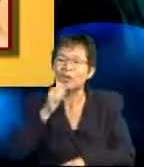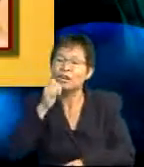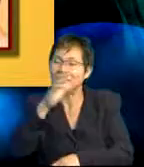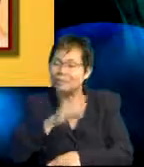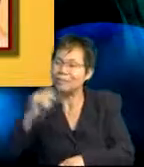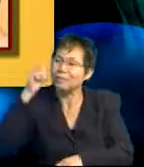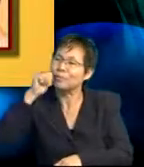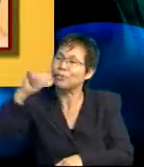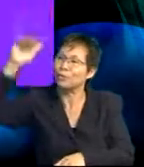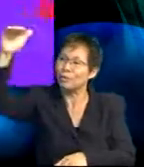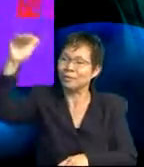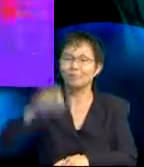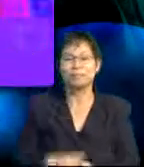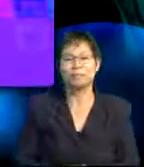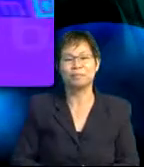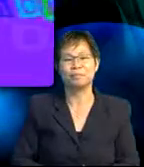and women.